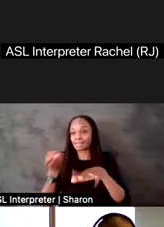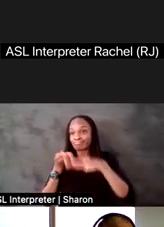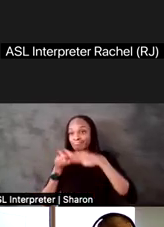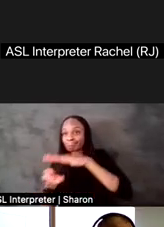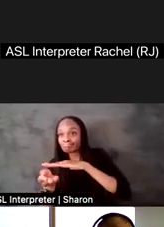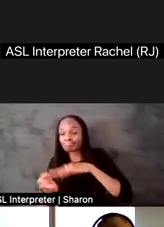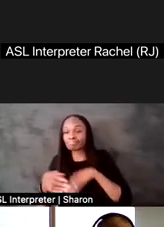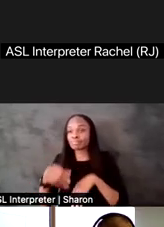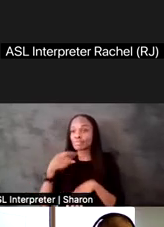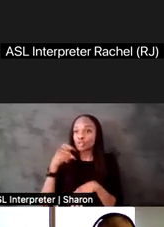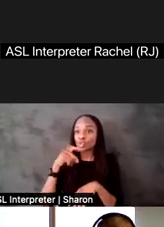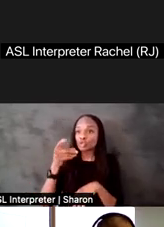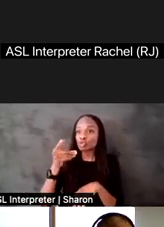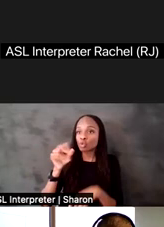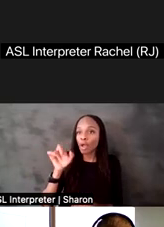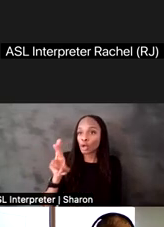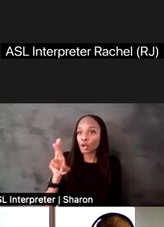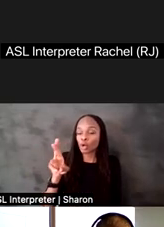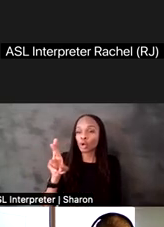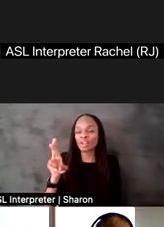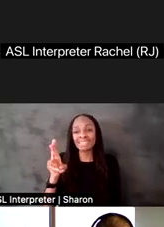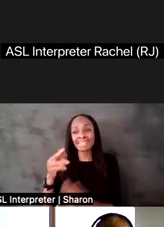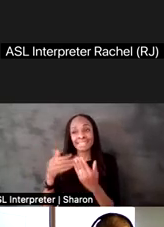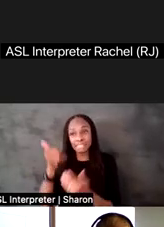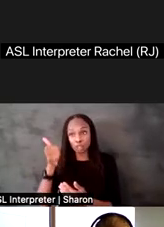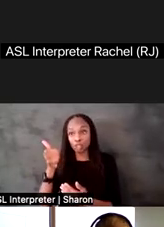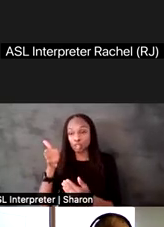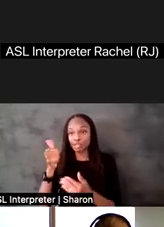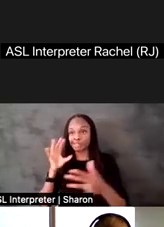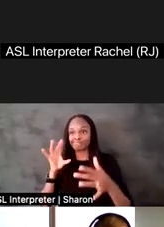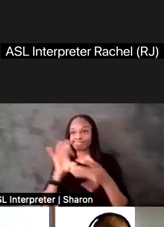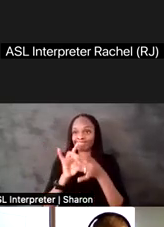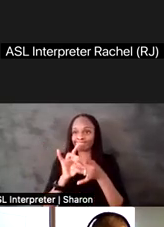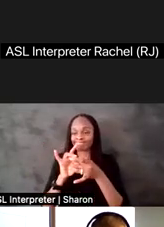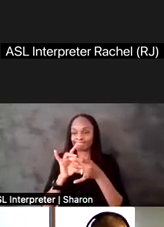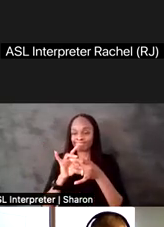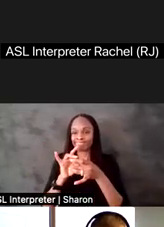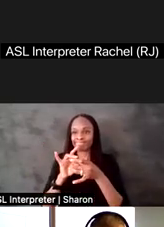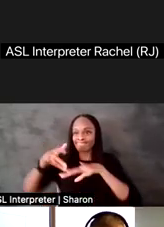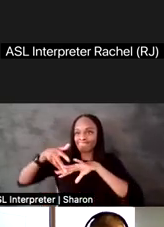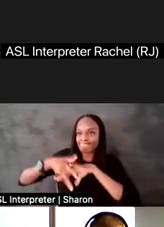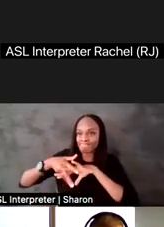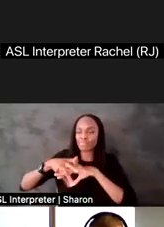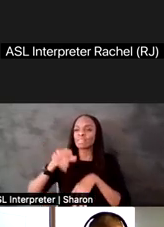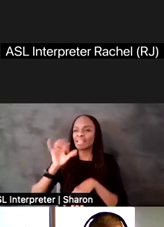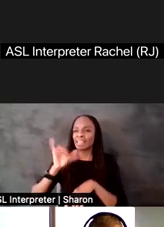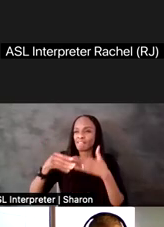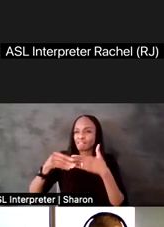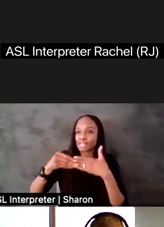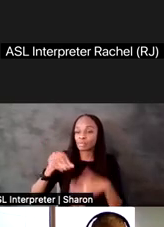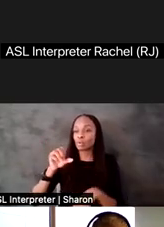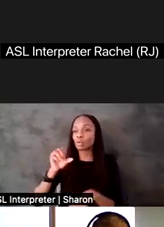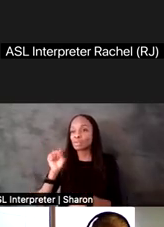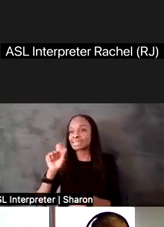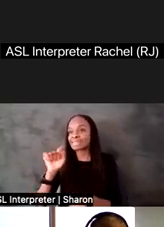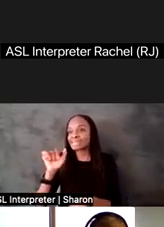dryers. Those are easy to be secured. As you see here, flexible stainless steel gas connectors.